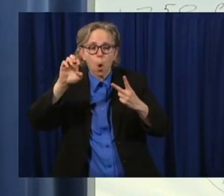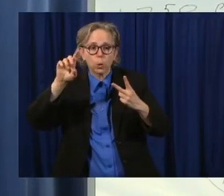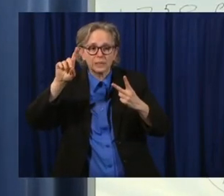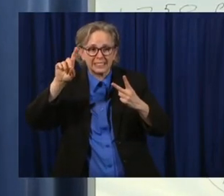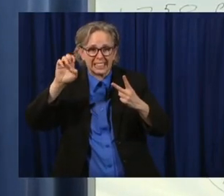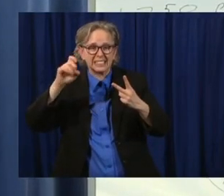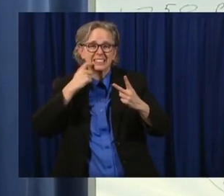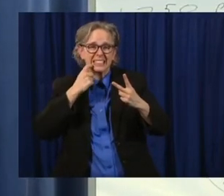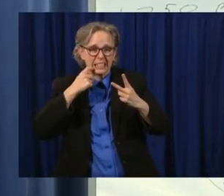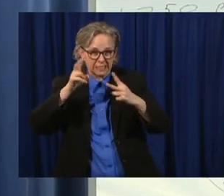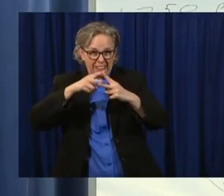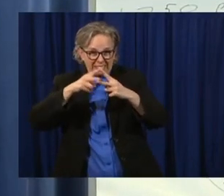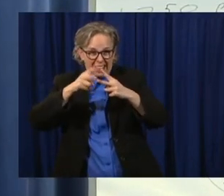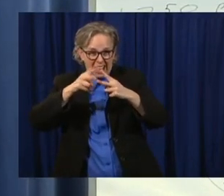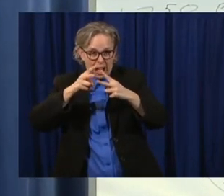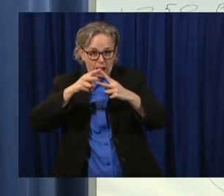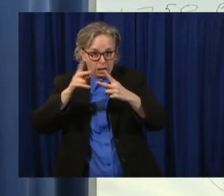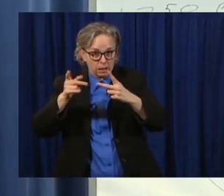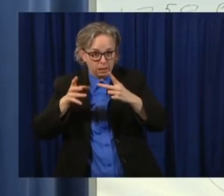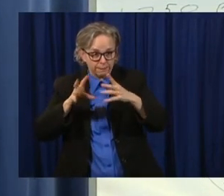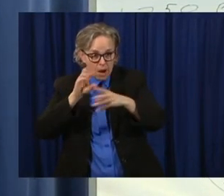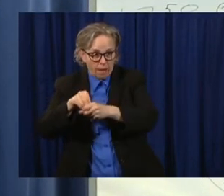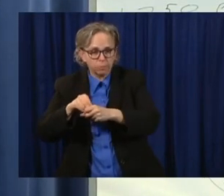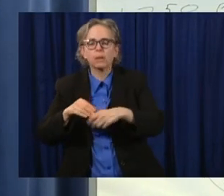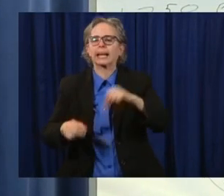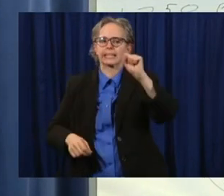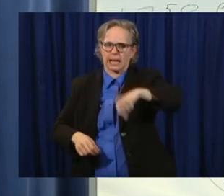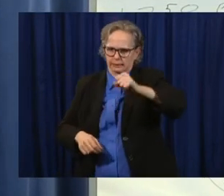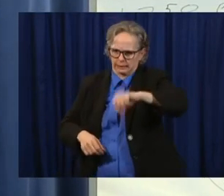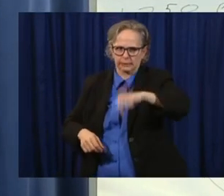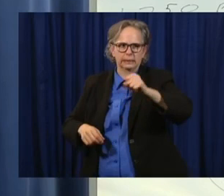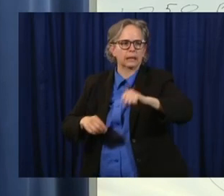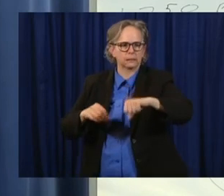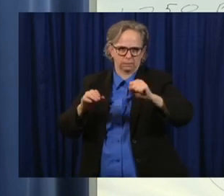Thank you. We can certainly supply that, sure.